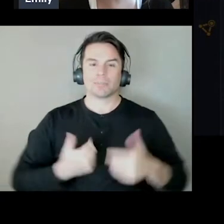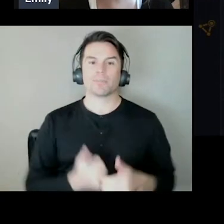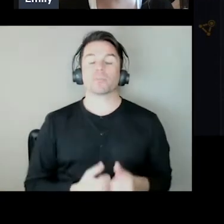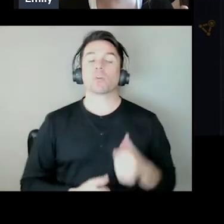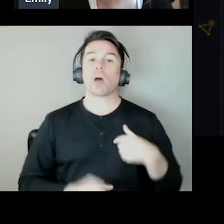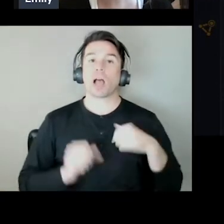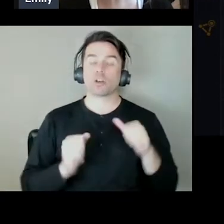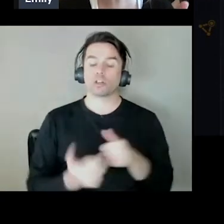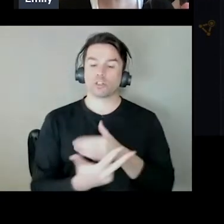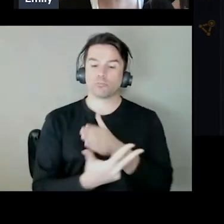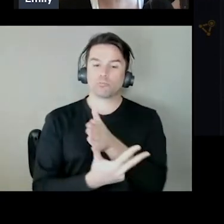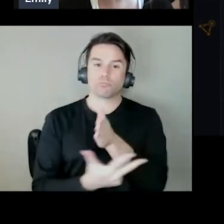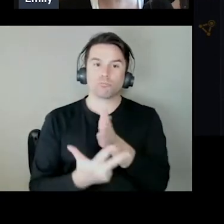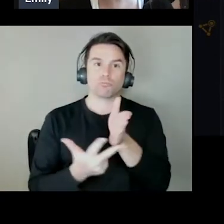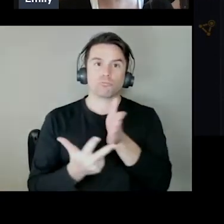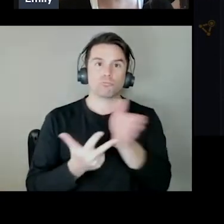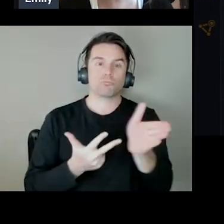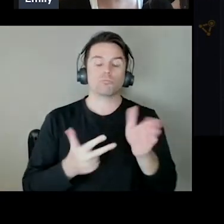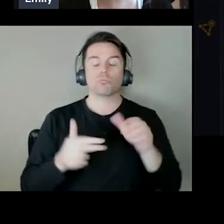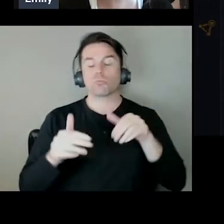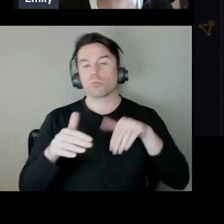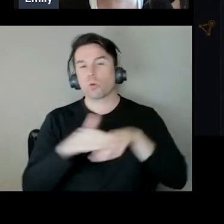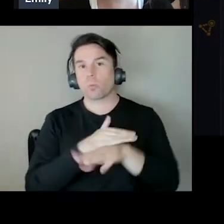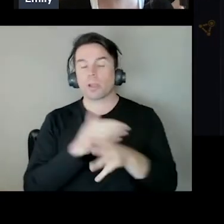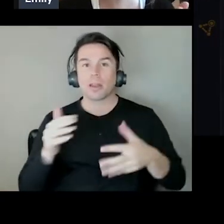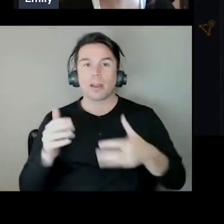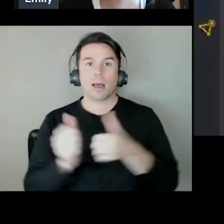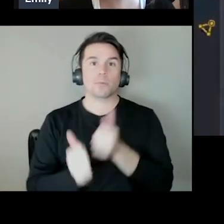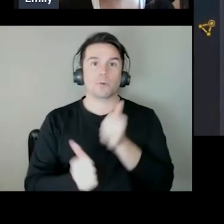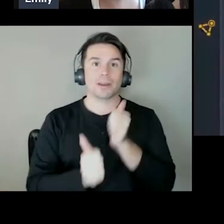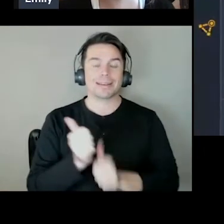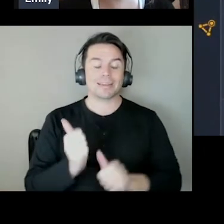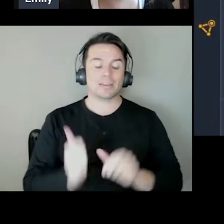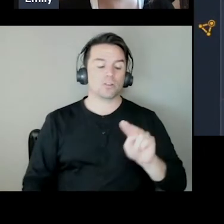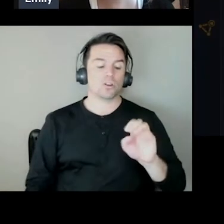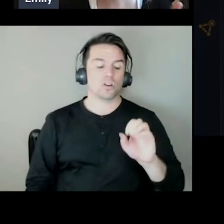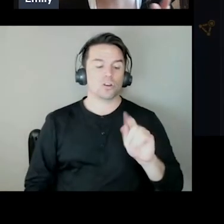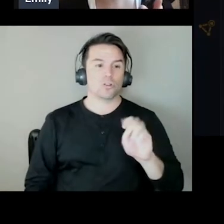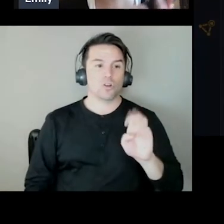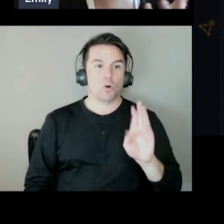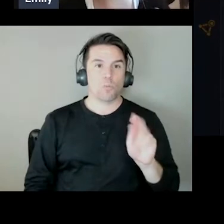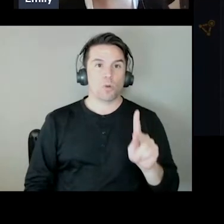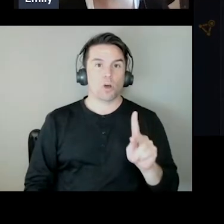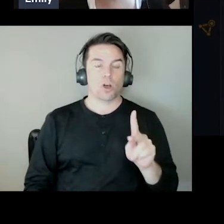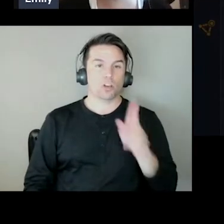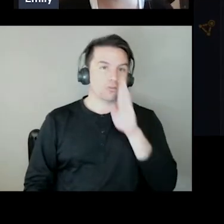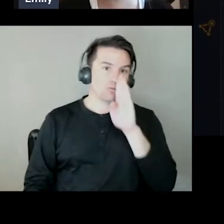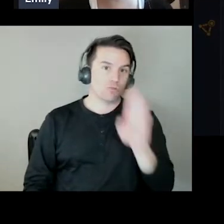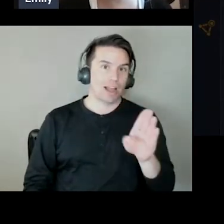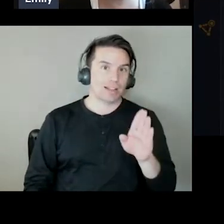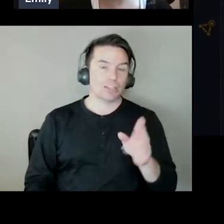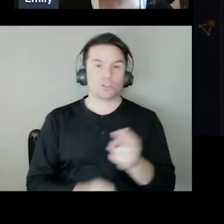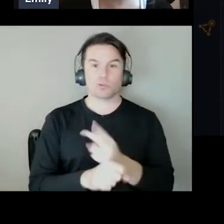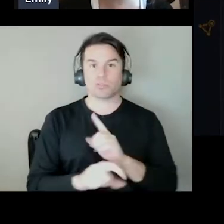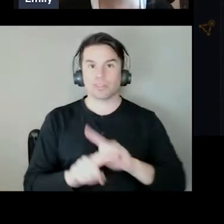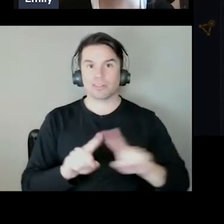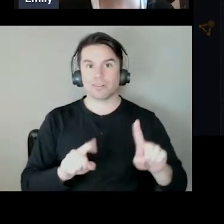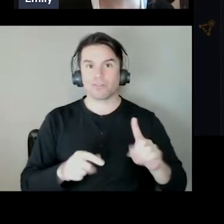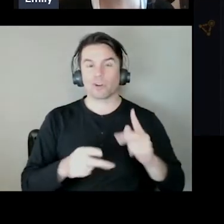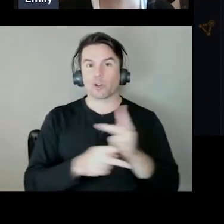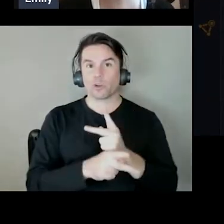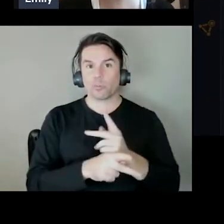can upgrade each of my notebooks directly to a different compute type. I can change out the